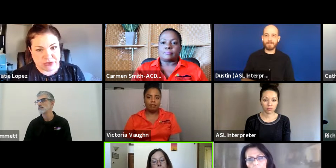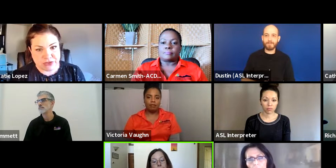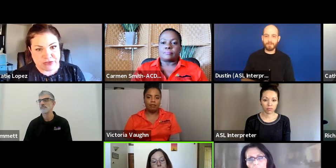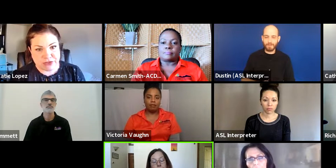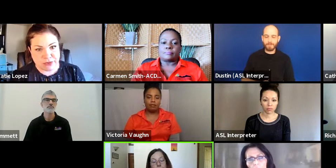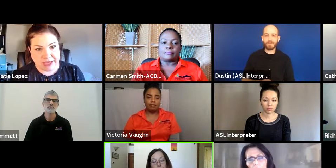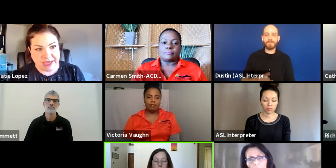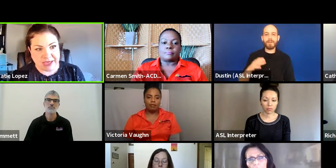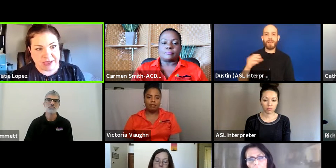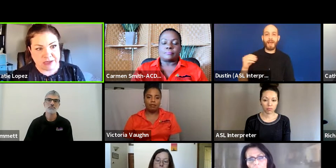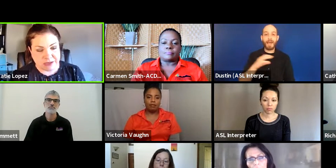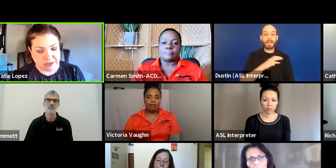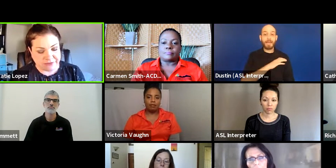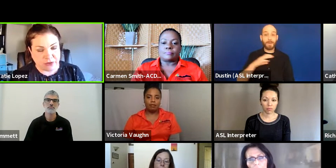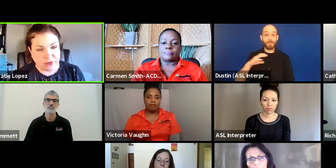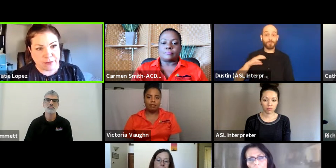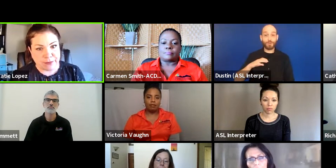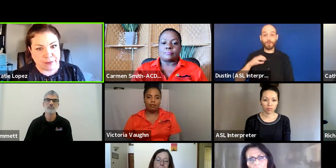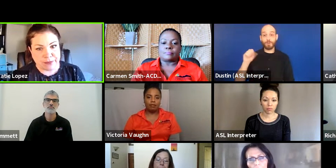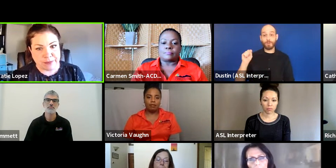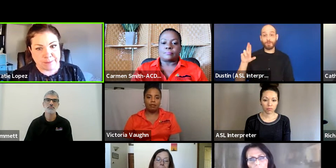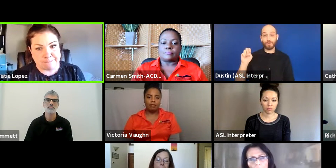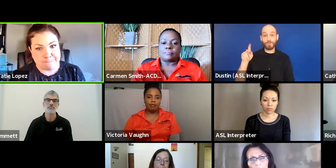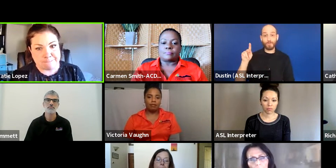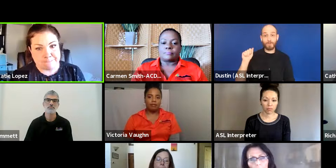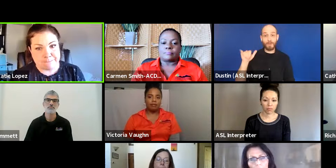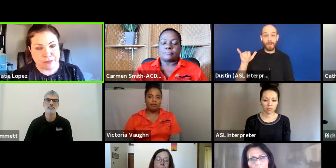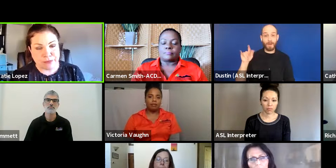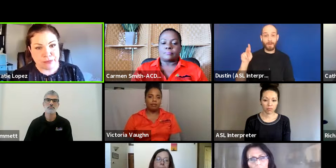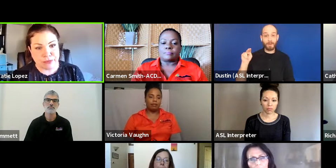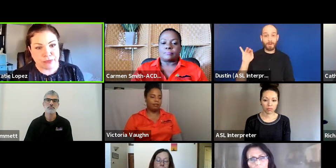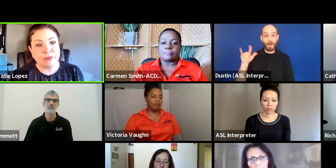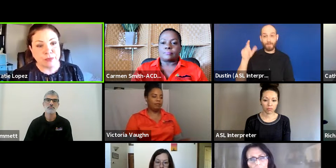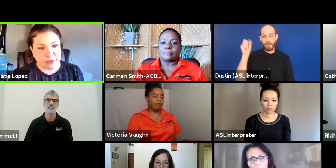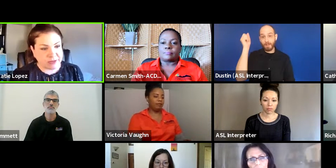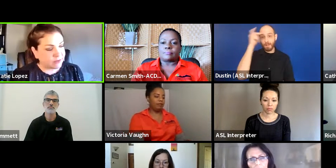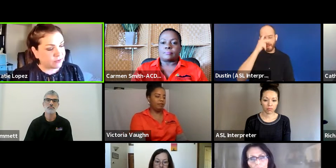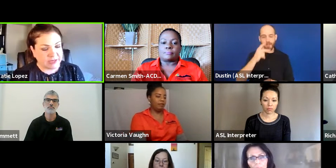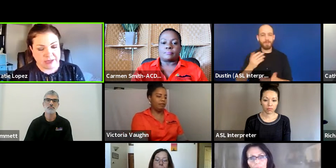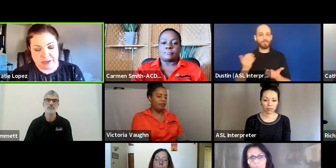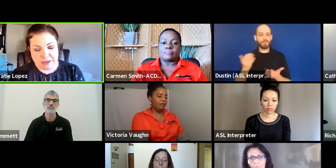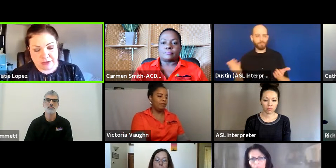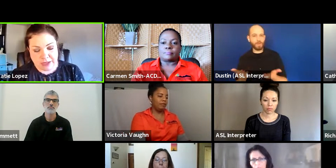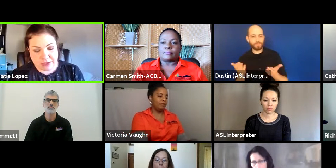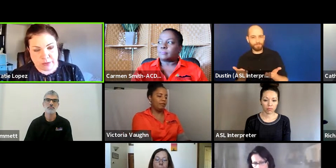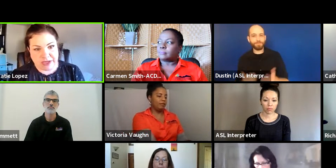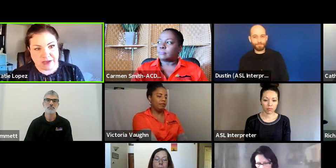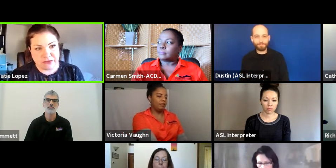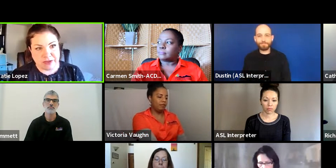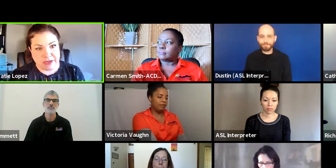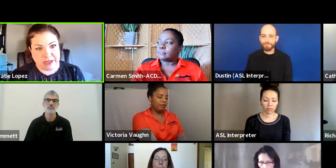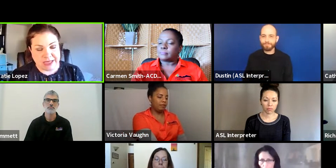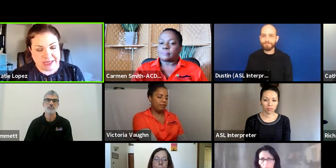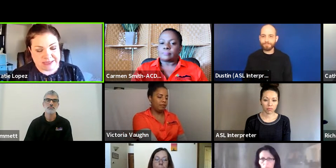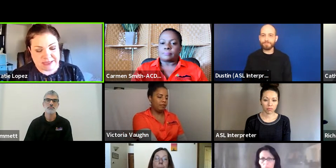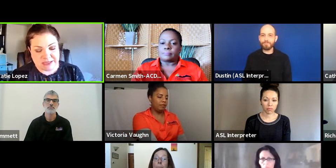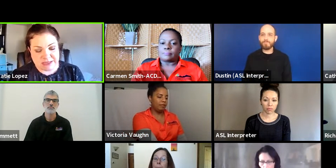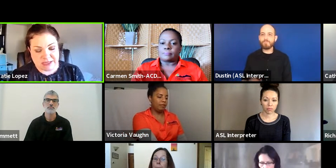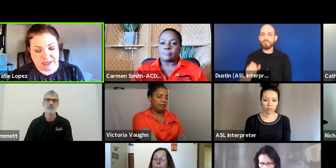And Commissioner Sue K. Neifel. Present. Okay, and we have